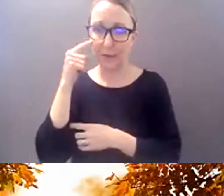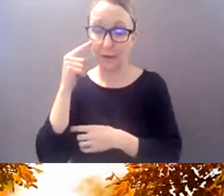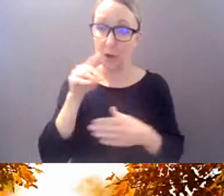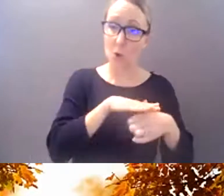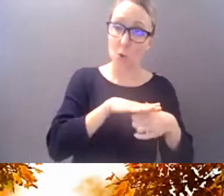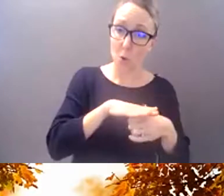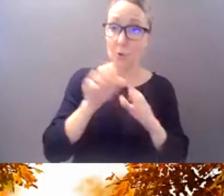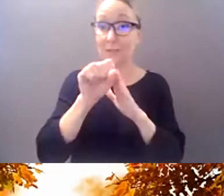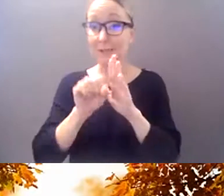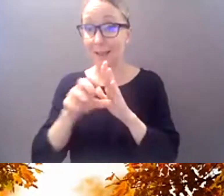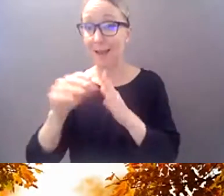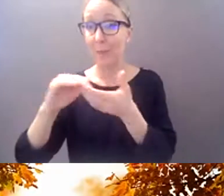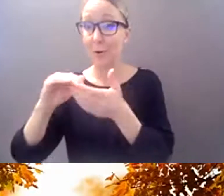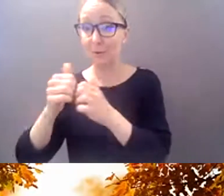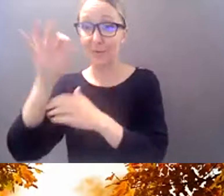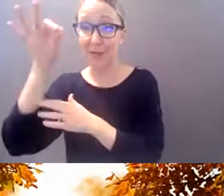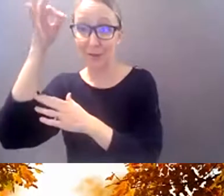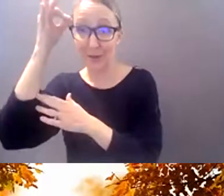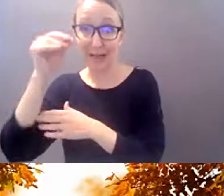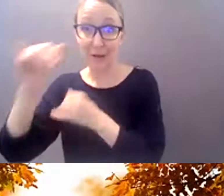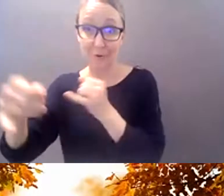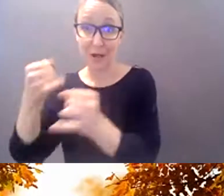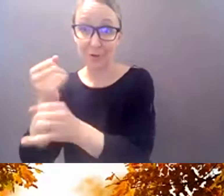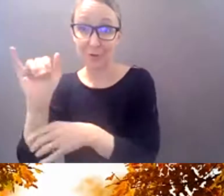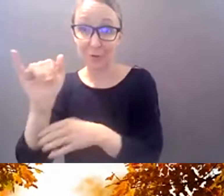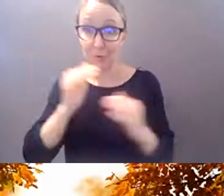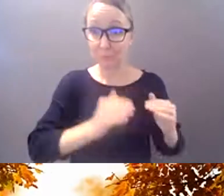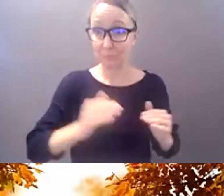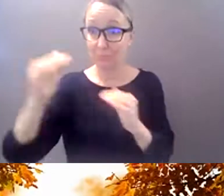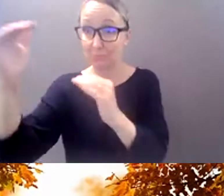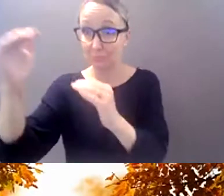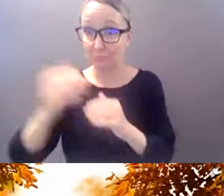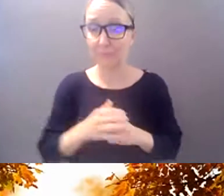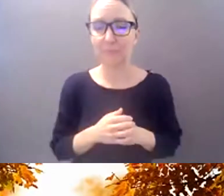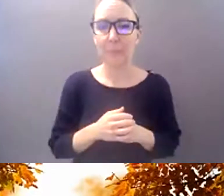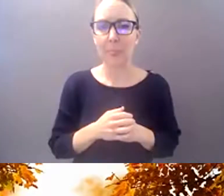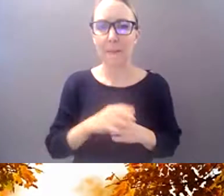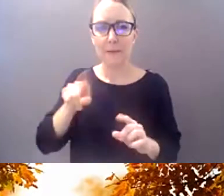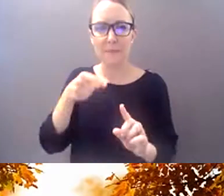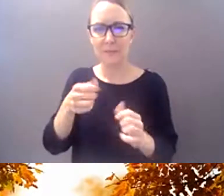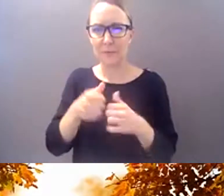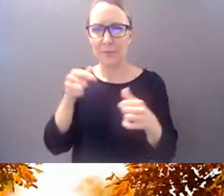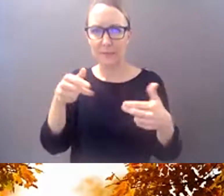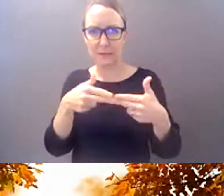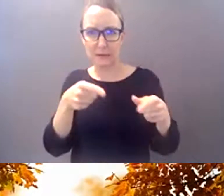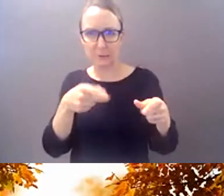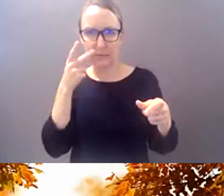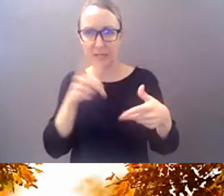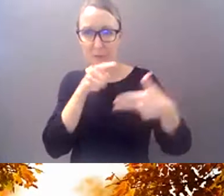and even partnerships at the federal and the international levels. In particular on this slide, you'll see three key